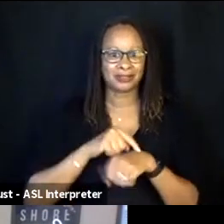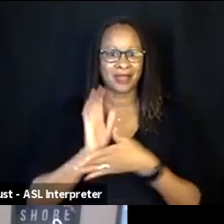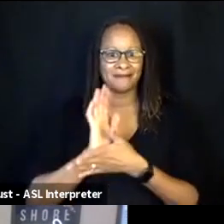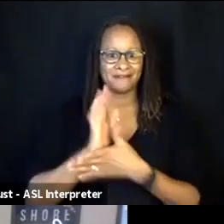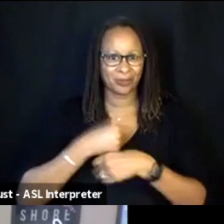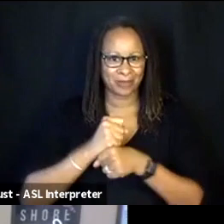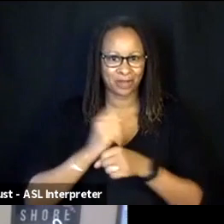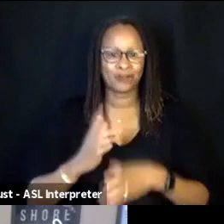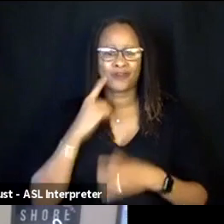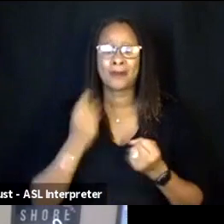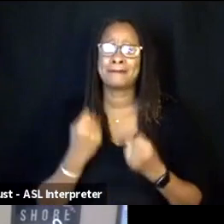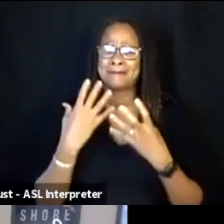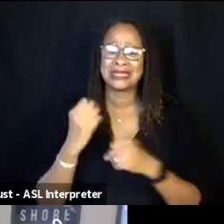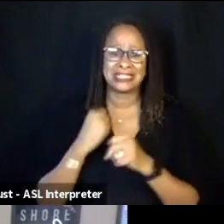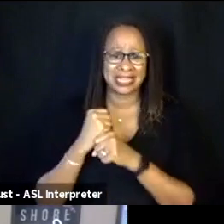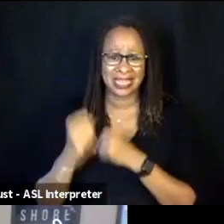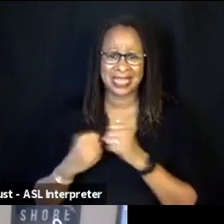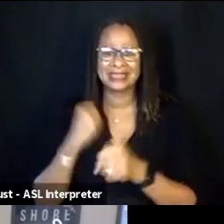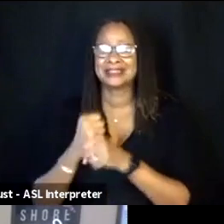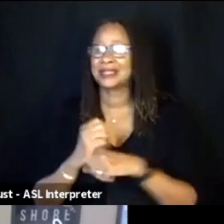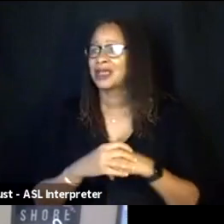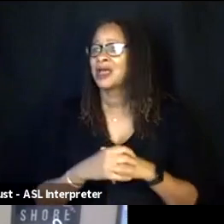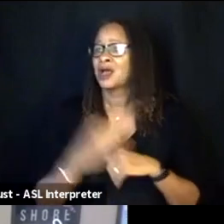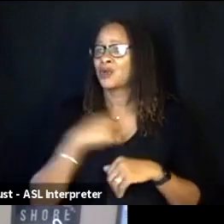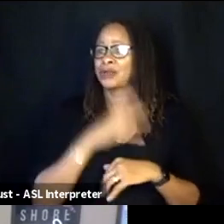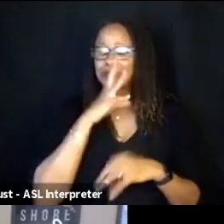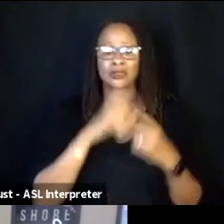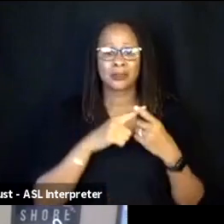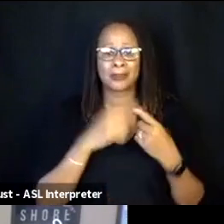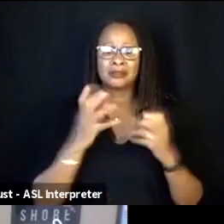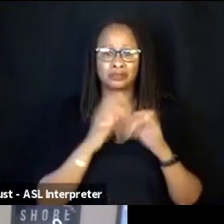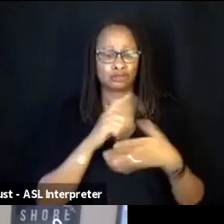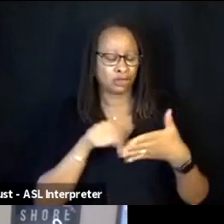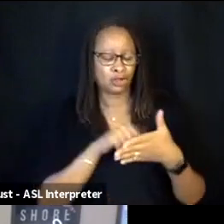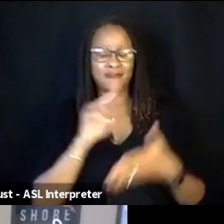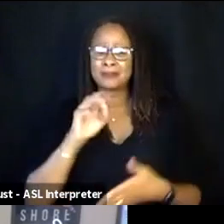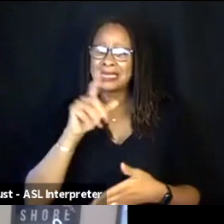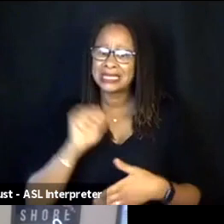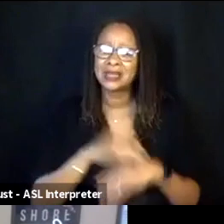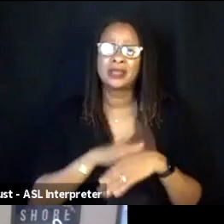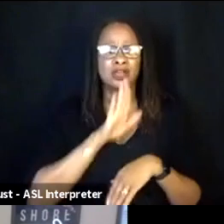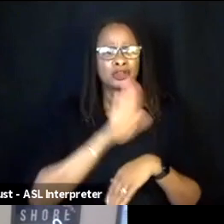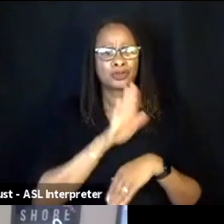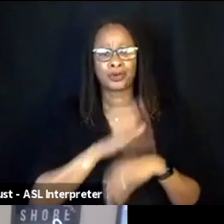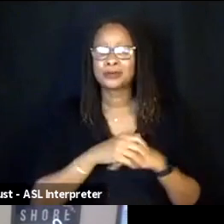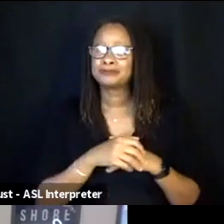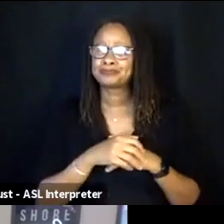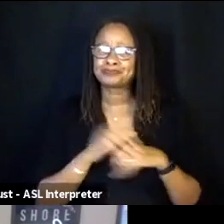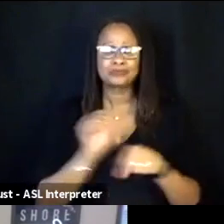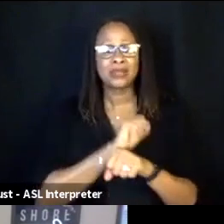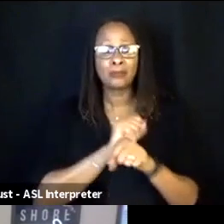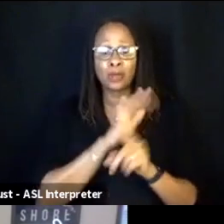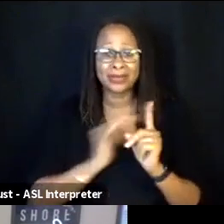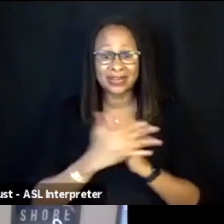many decades. We've talked a lot about, been critical of media, been critical of the employment environment